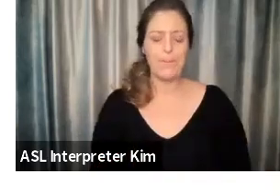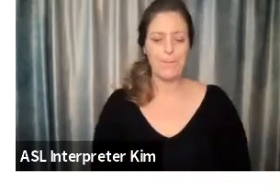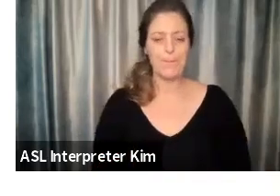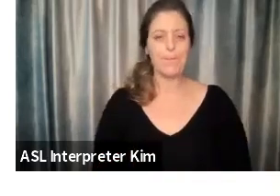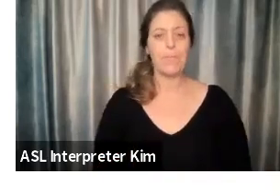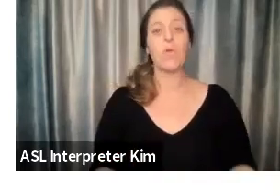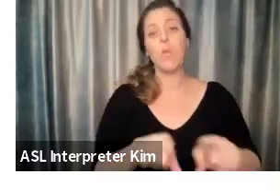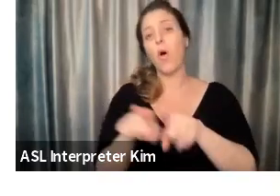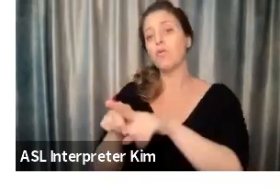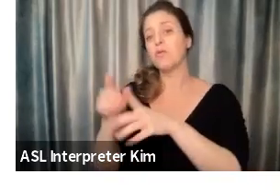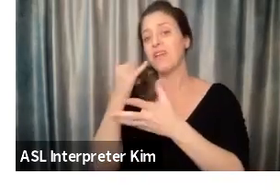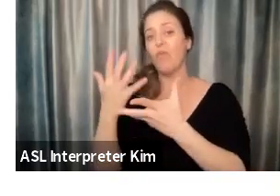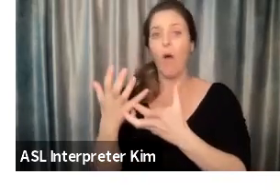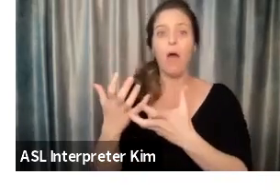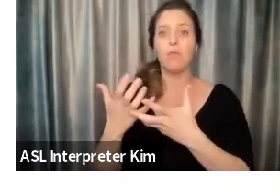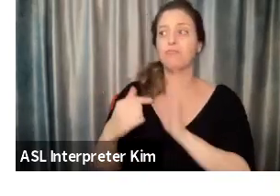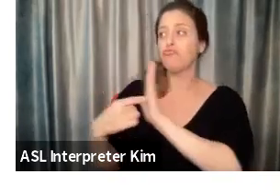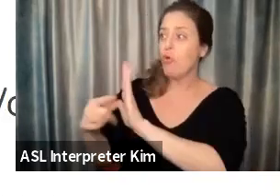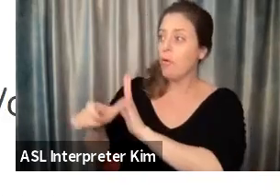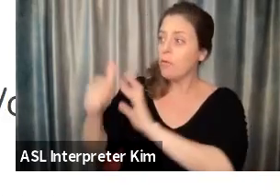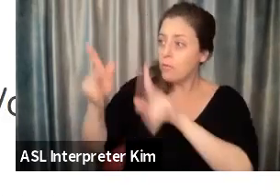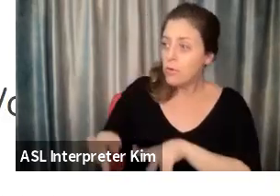or I want to share with somebody else.